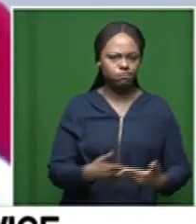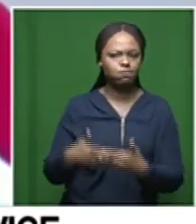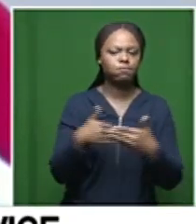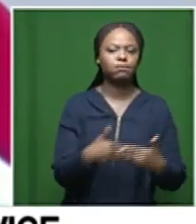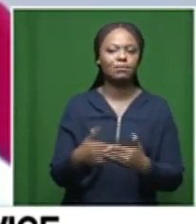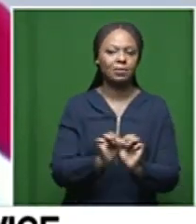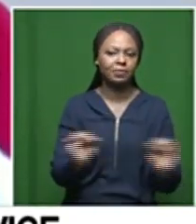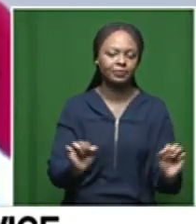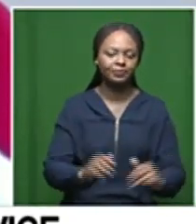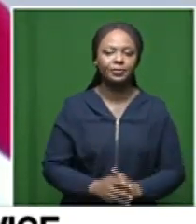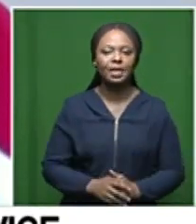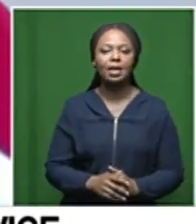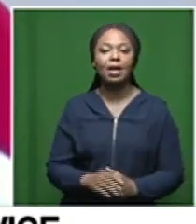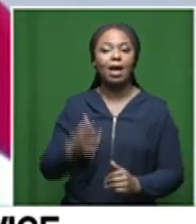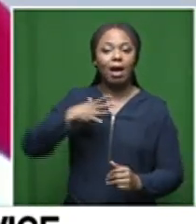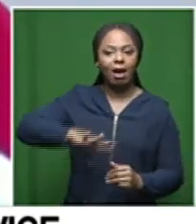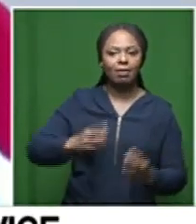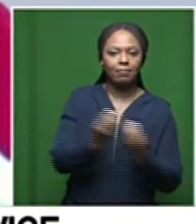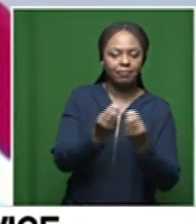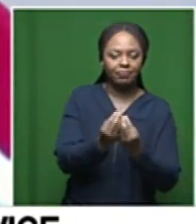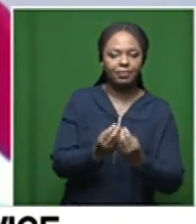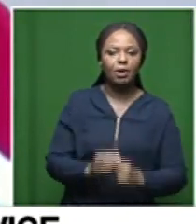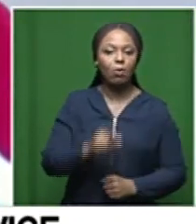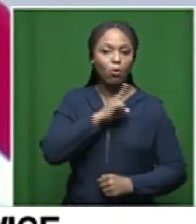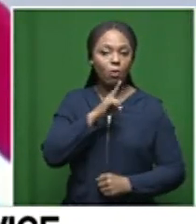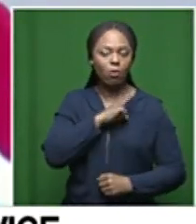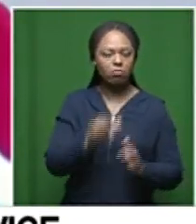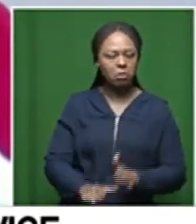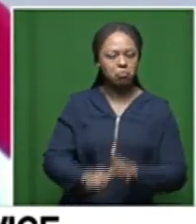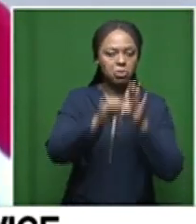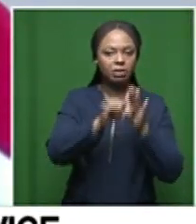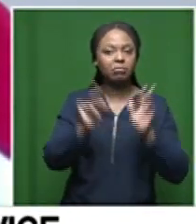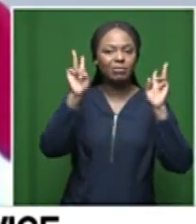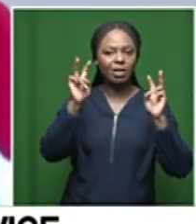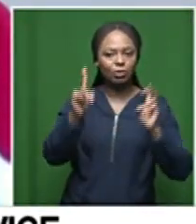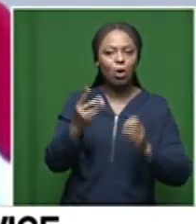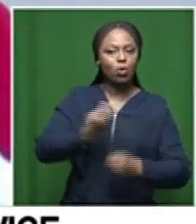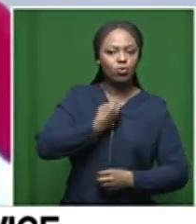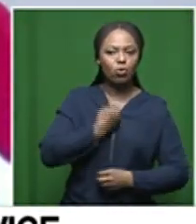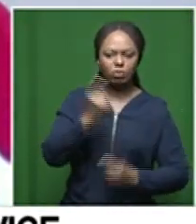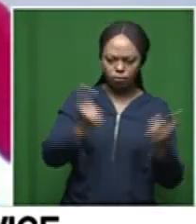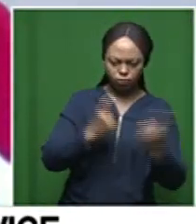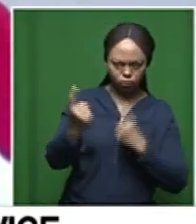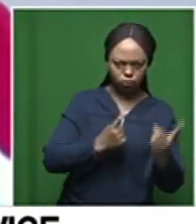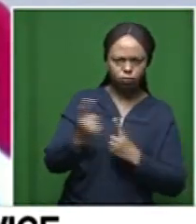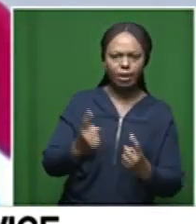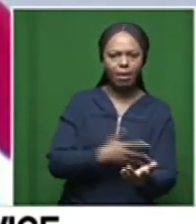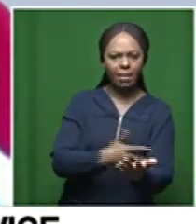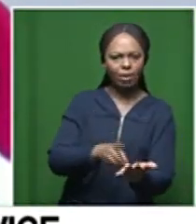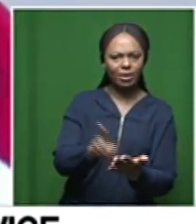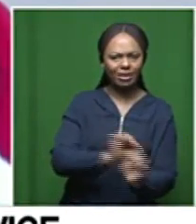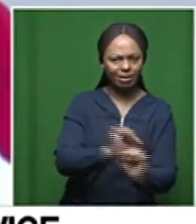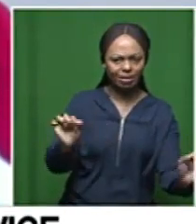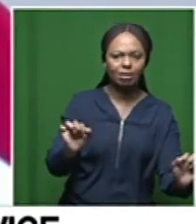but not least, one of the other key reasons why we really do need the youth to come forward and donate is that a